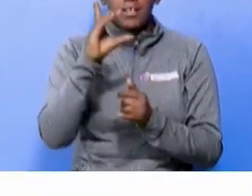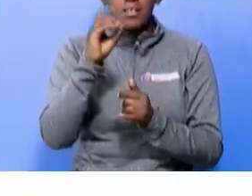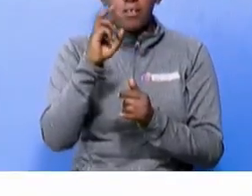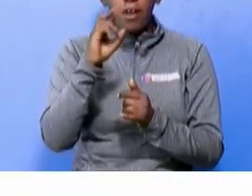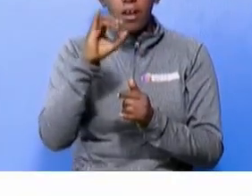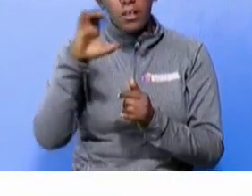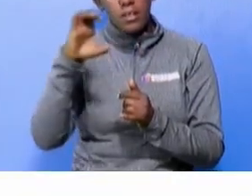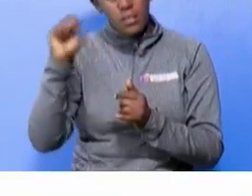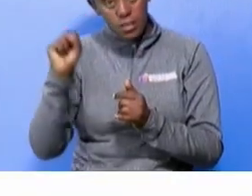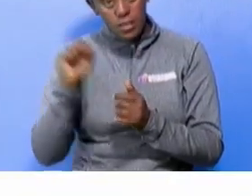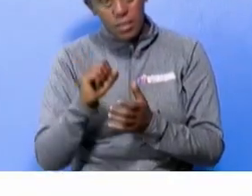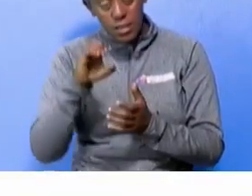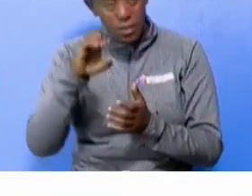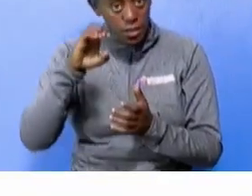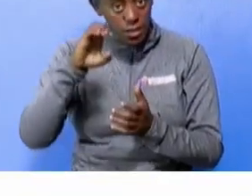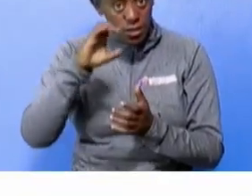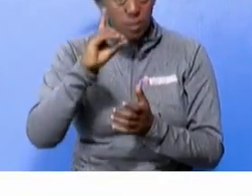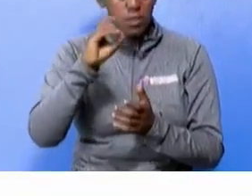Dry.